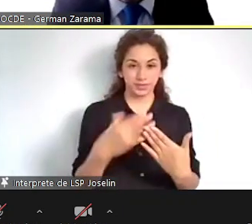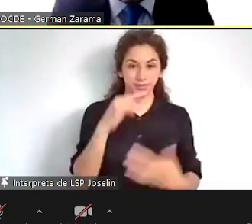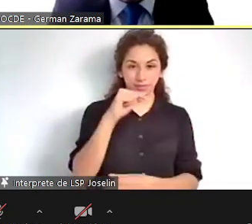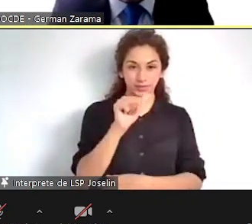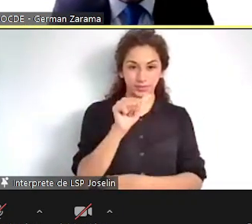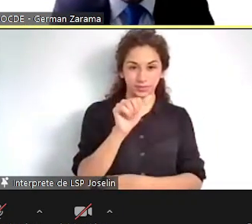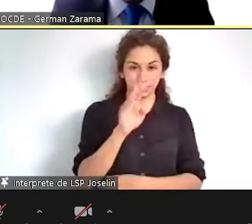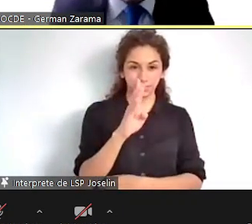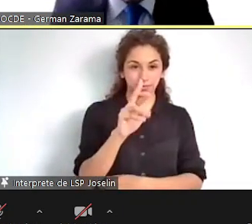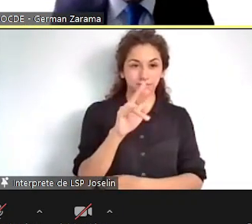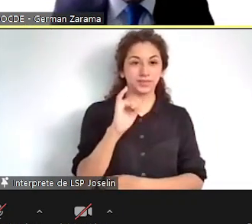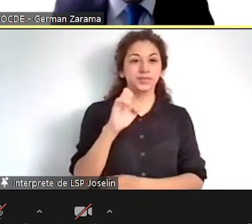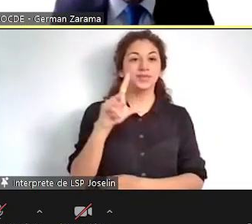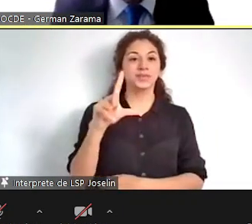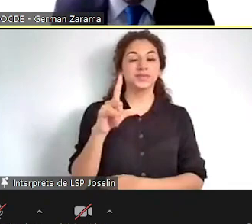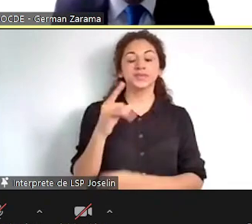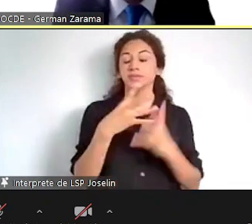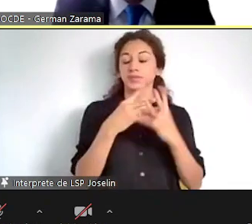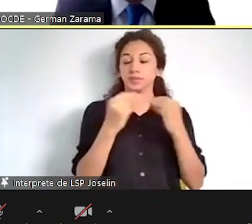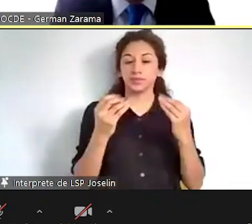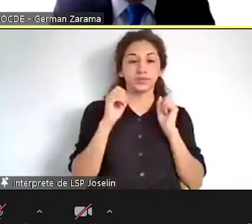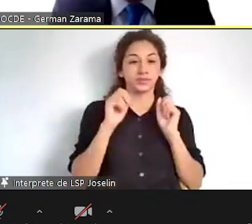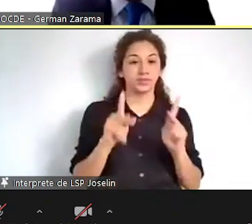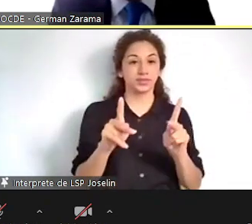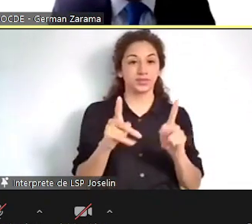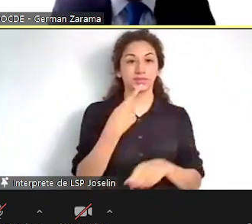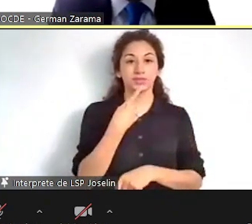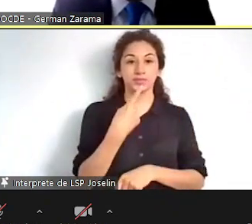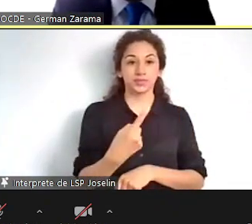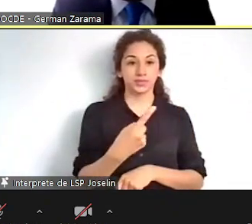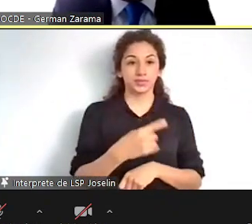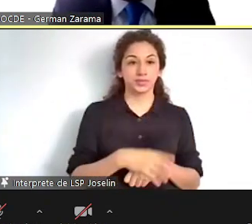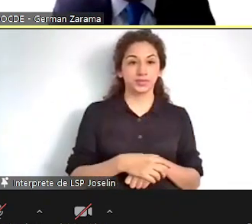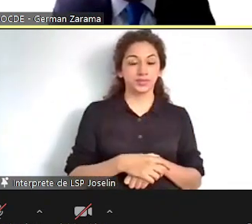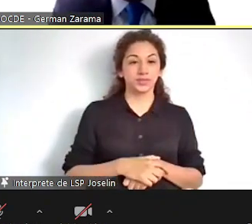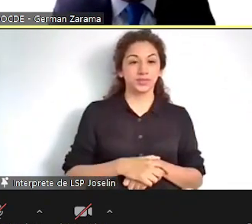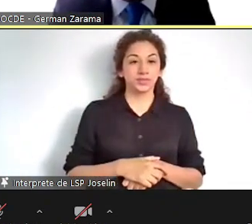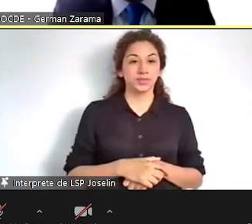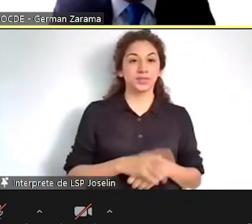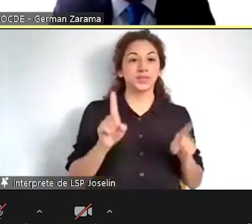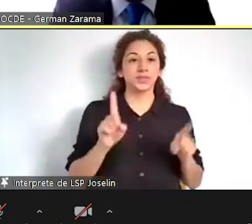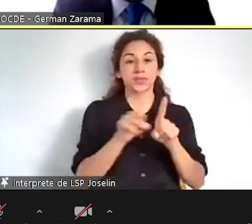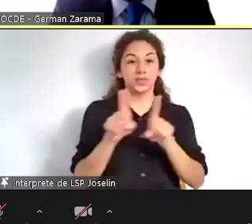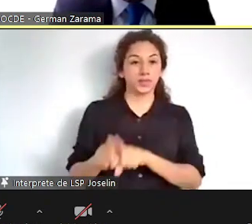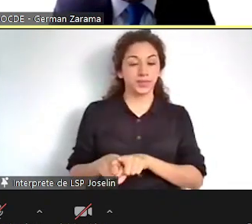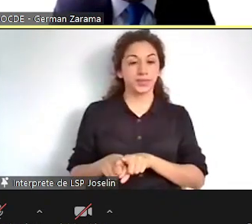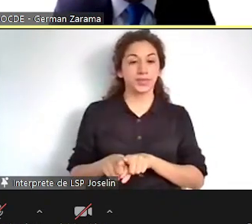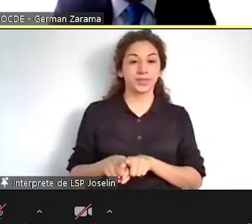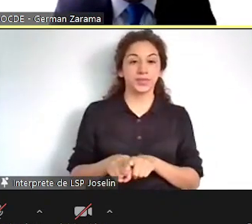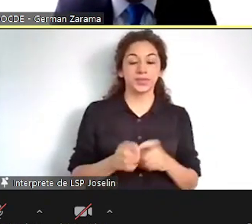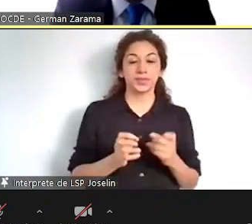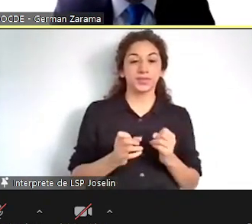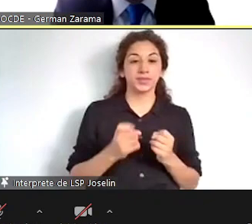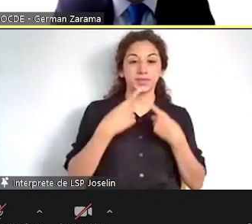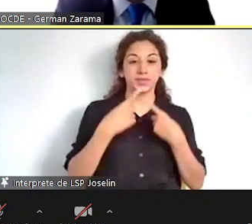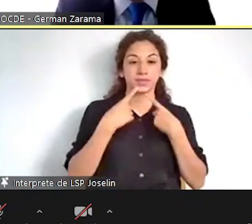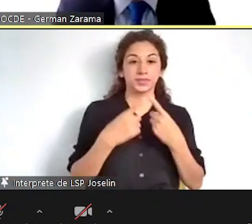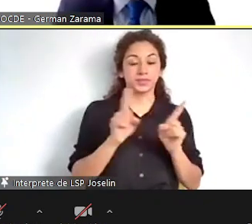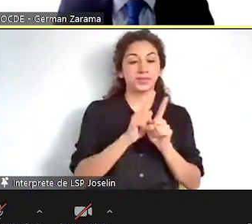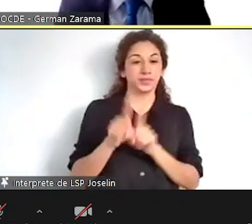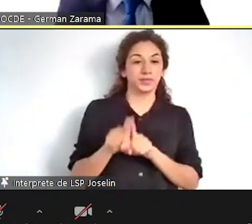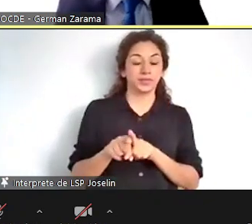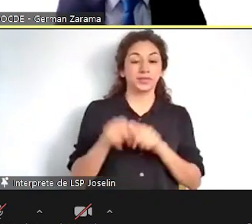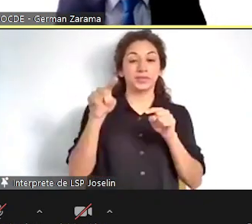you that's a lot of challenges and opportunities that you were mentioning and also we consider